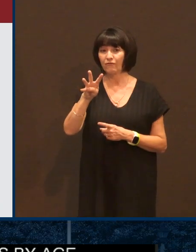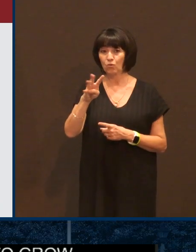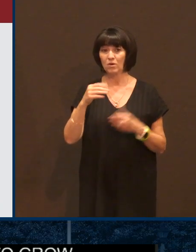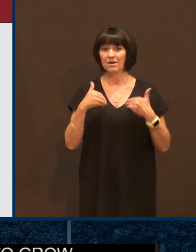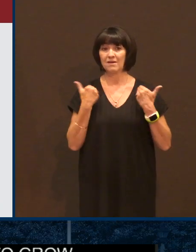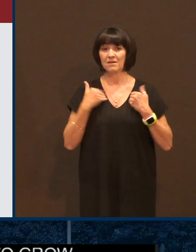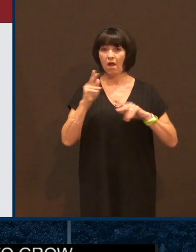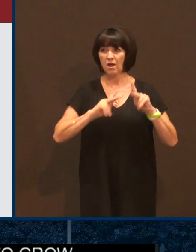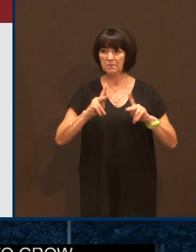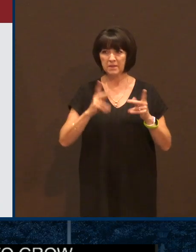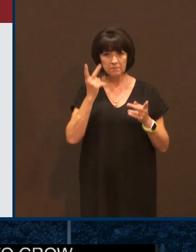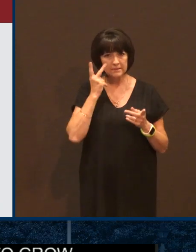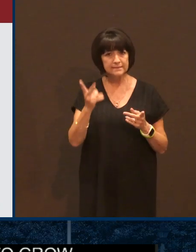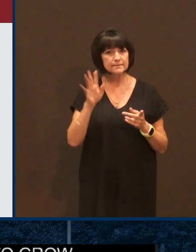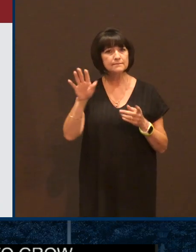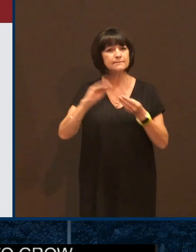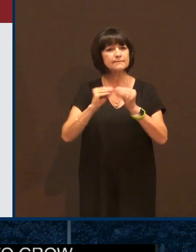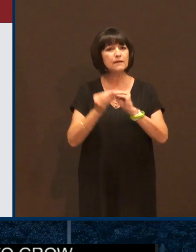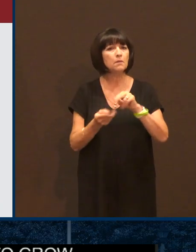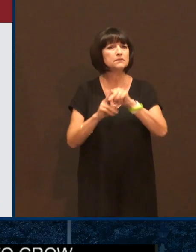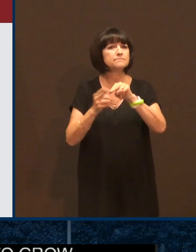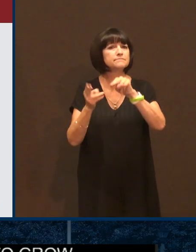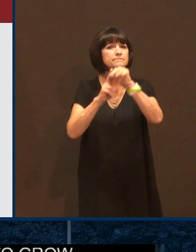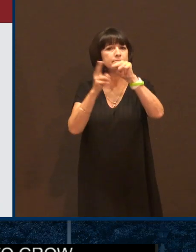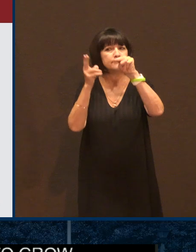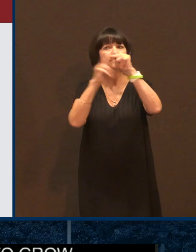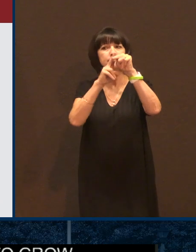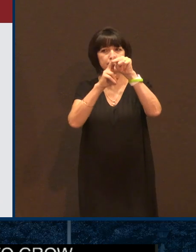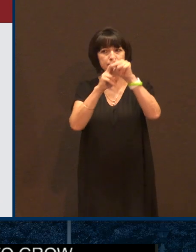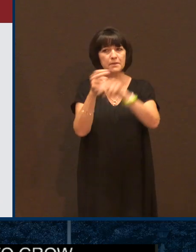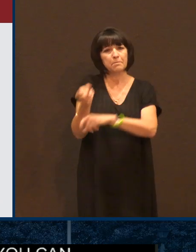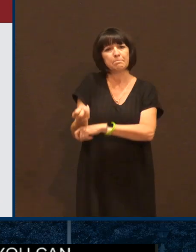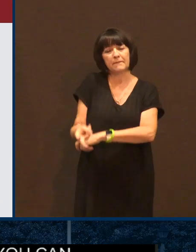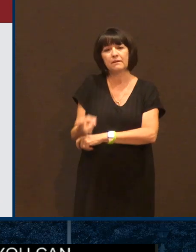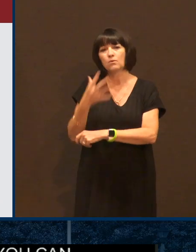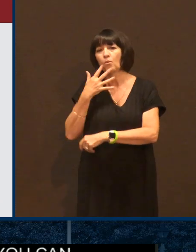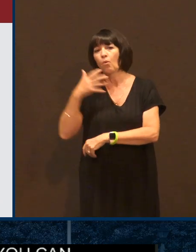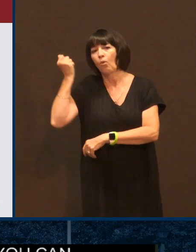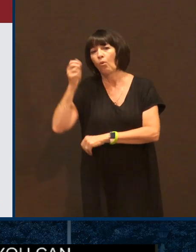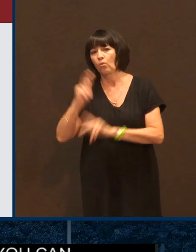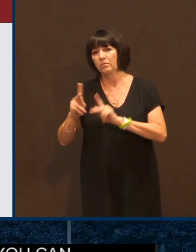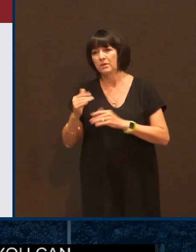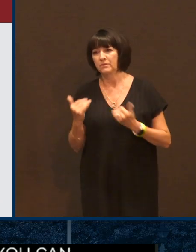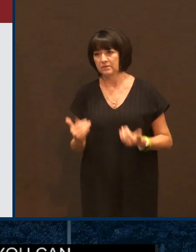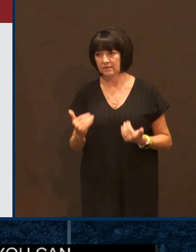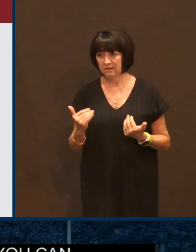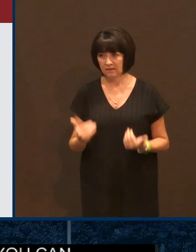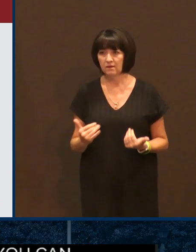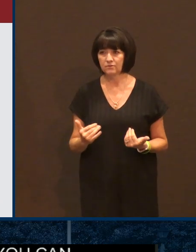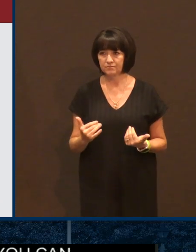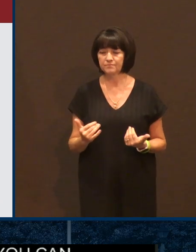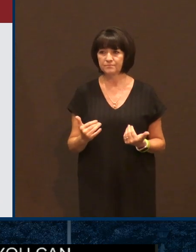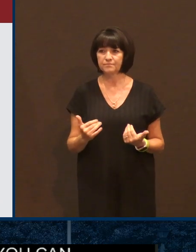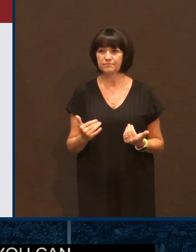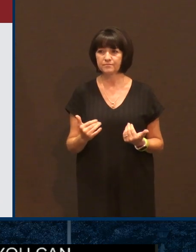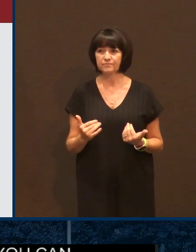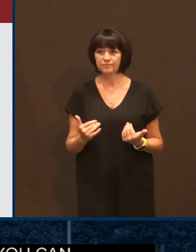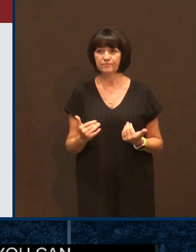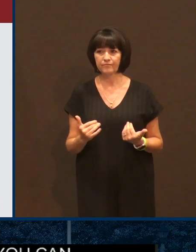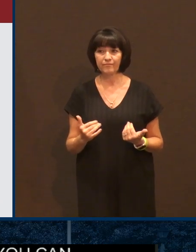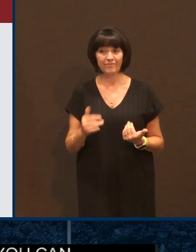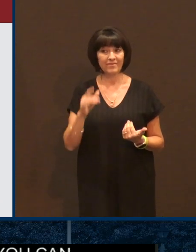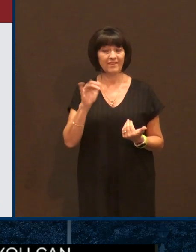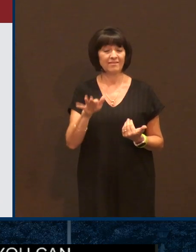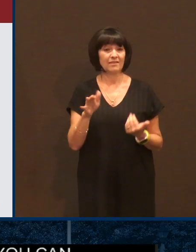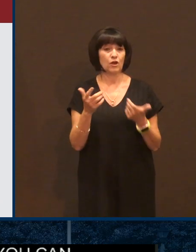positive cases there. You can see the 18 to 34 bar is the largest. It's also a pretty big cohort, so